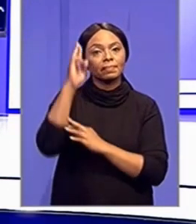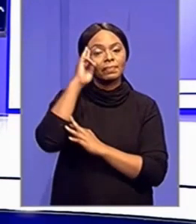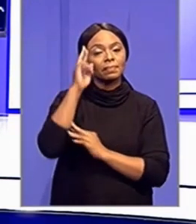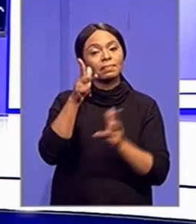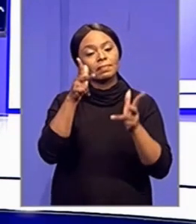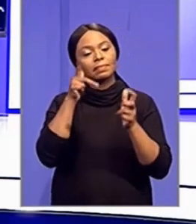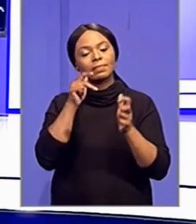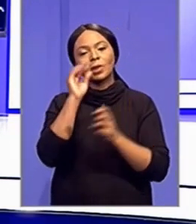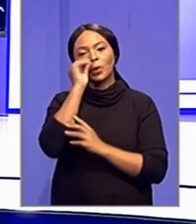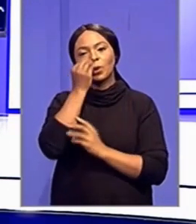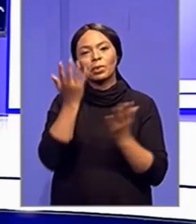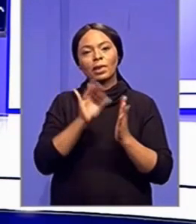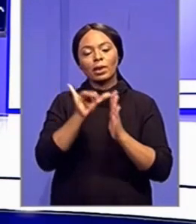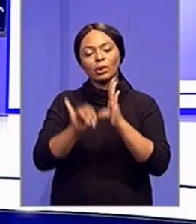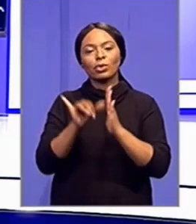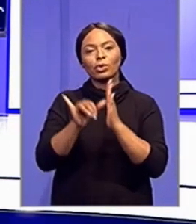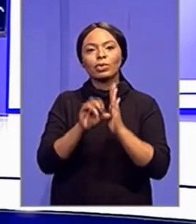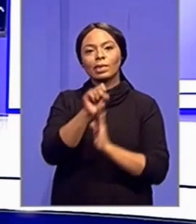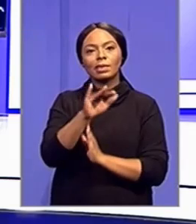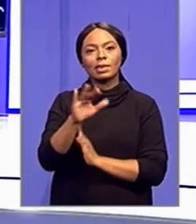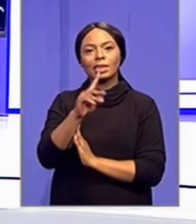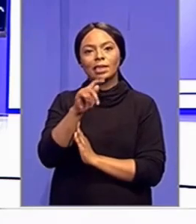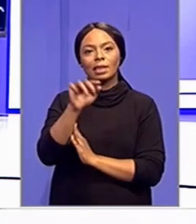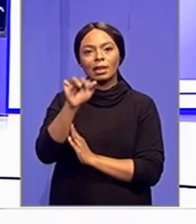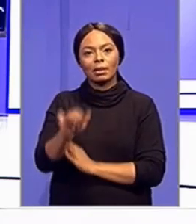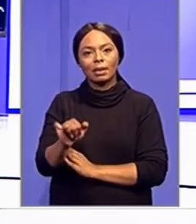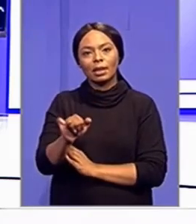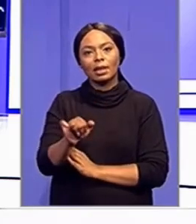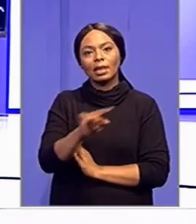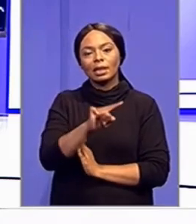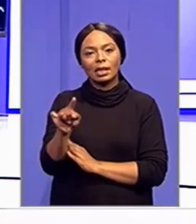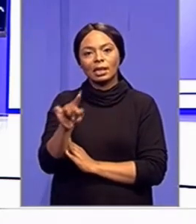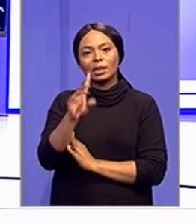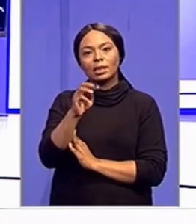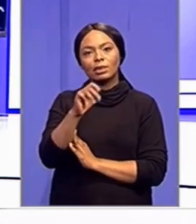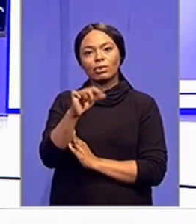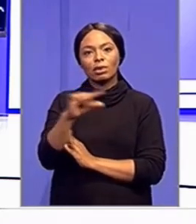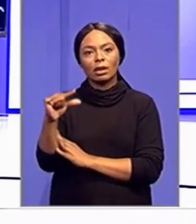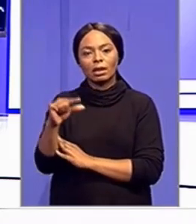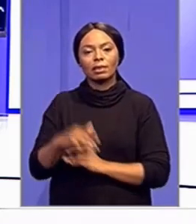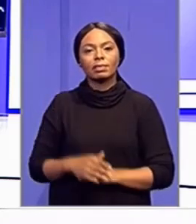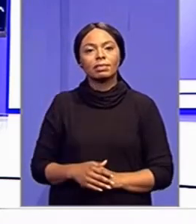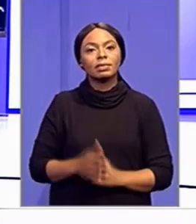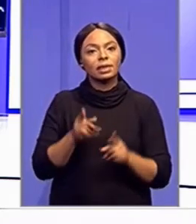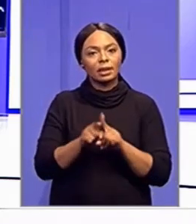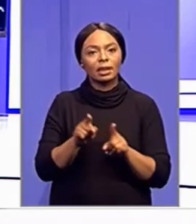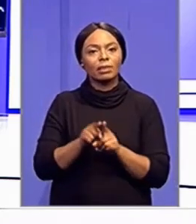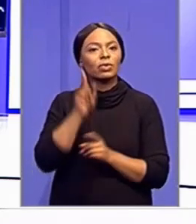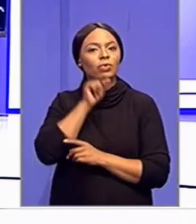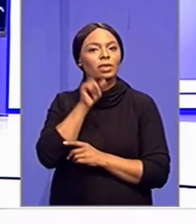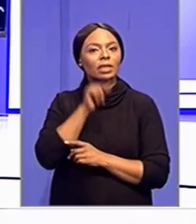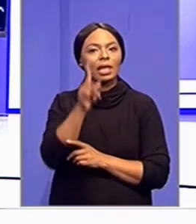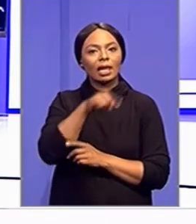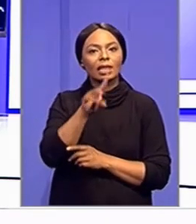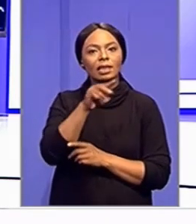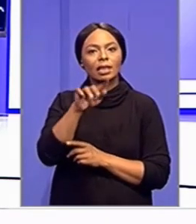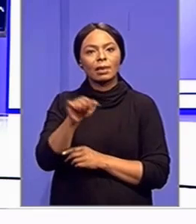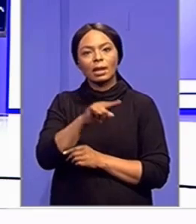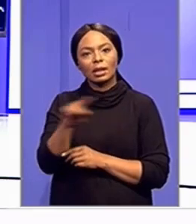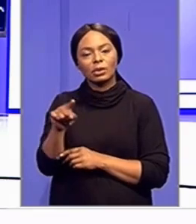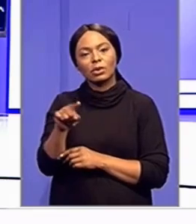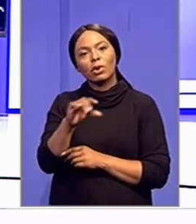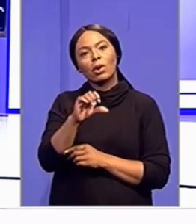tše di a hwetšagala go YouTube ka SABC ditaba-dikgang le ka re latela go Twitter ka